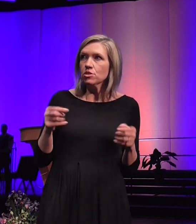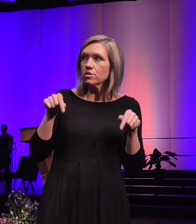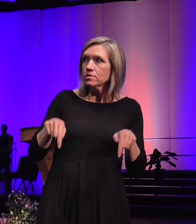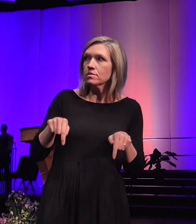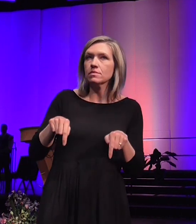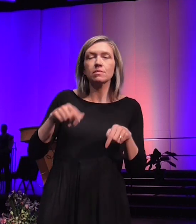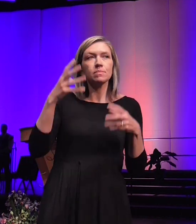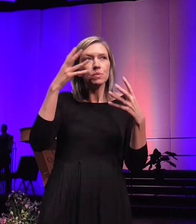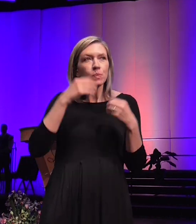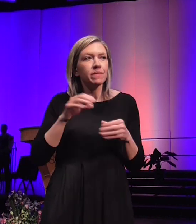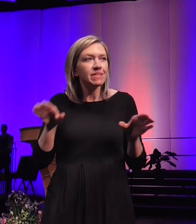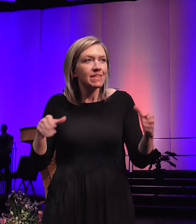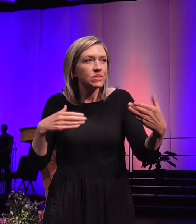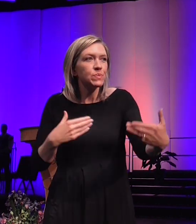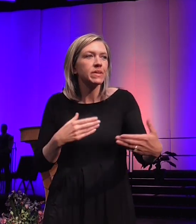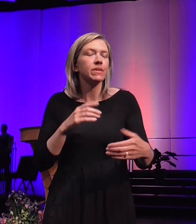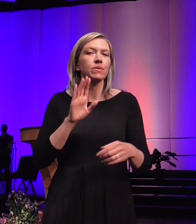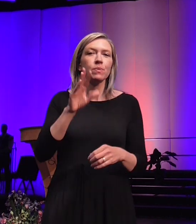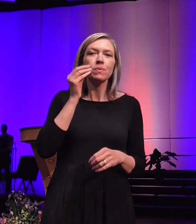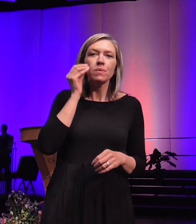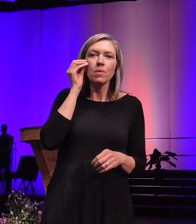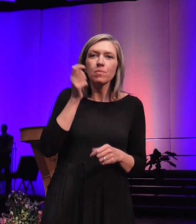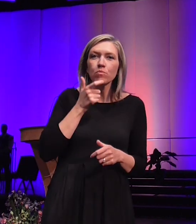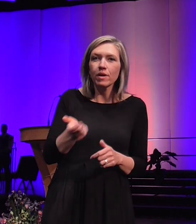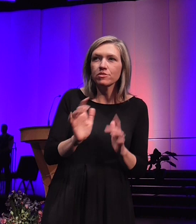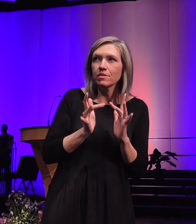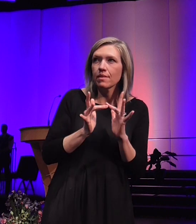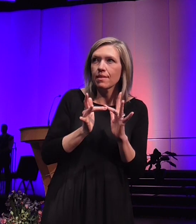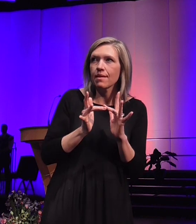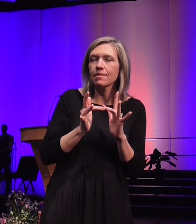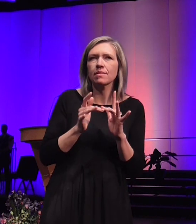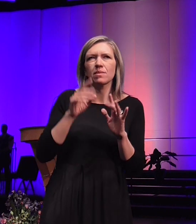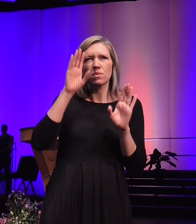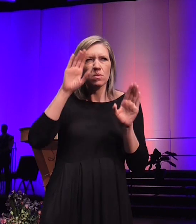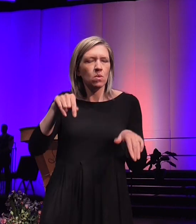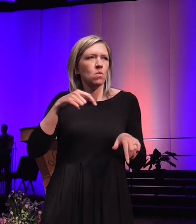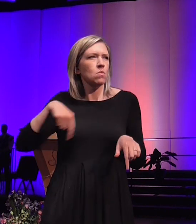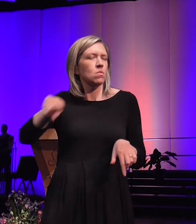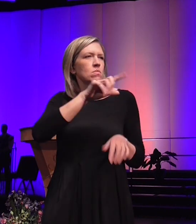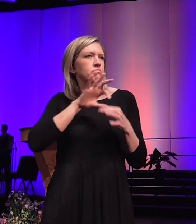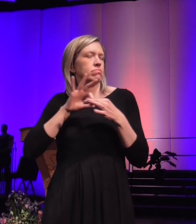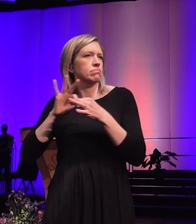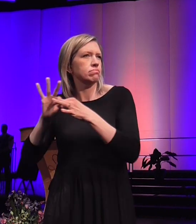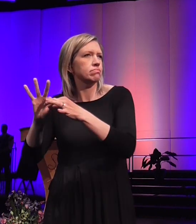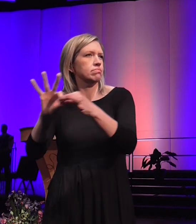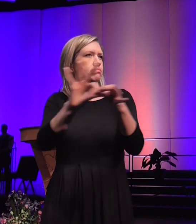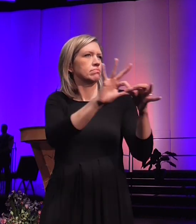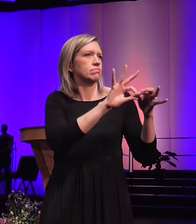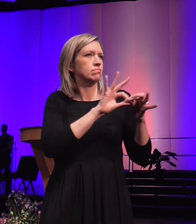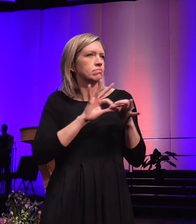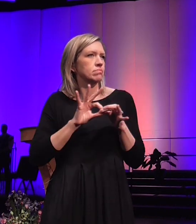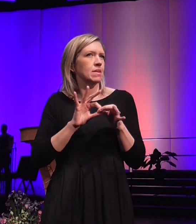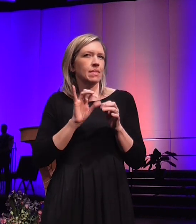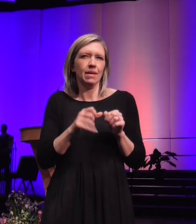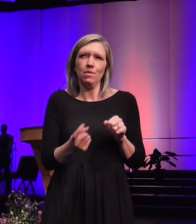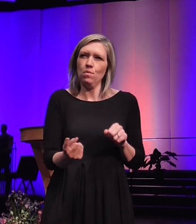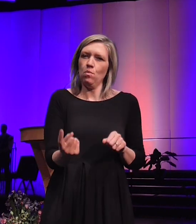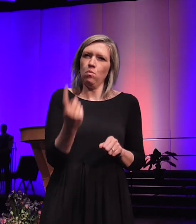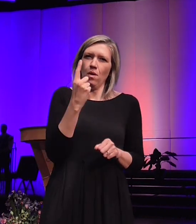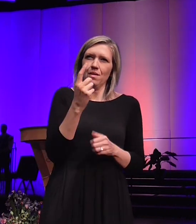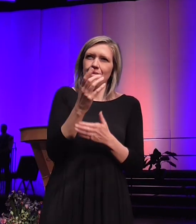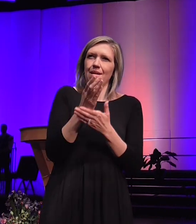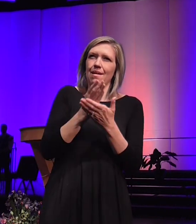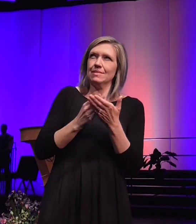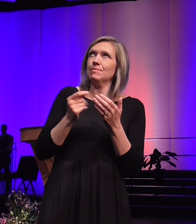beautiful sanctuary or at home online, we know we're all connected through that one aspect